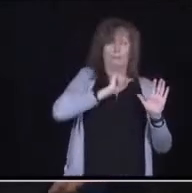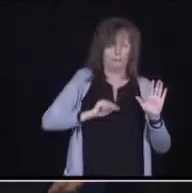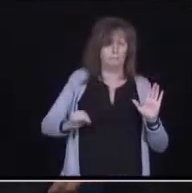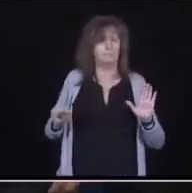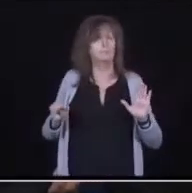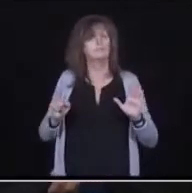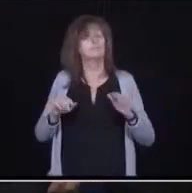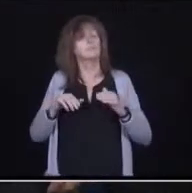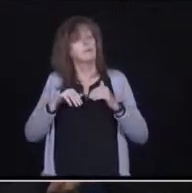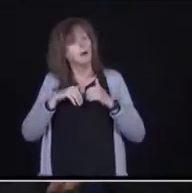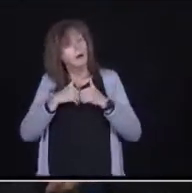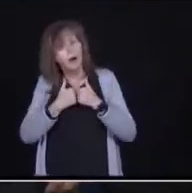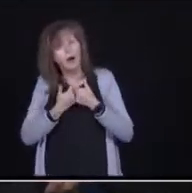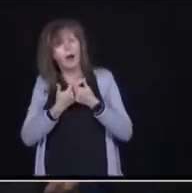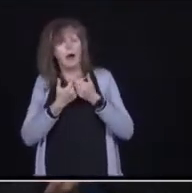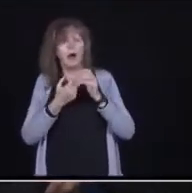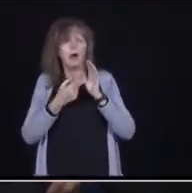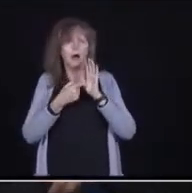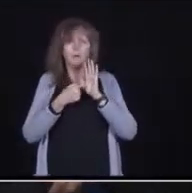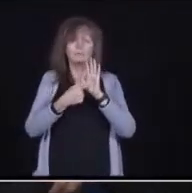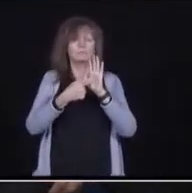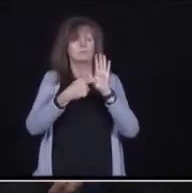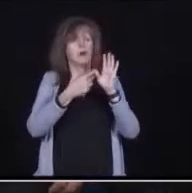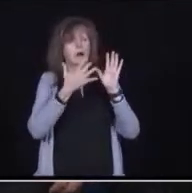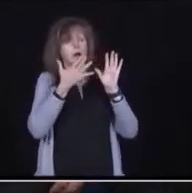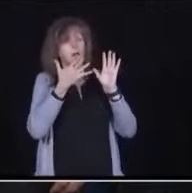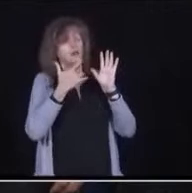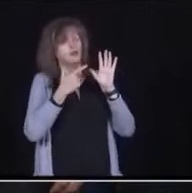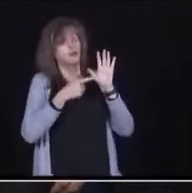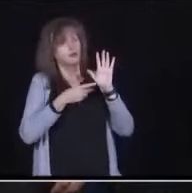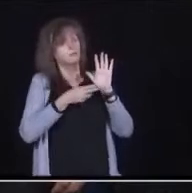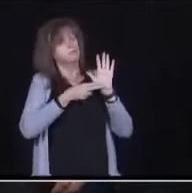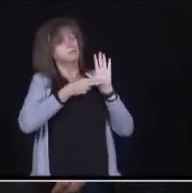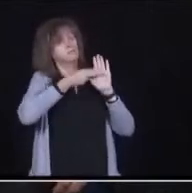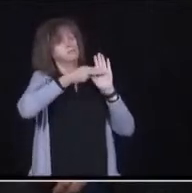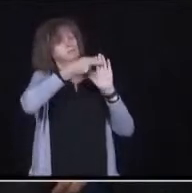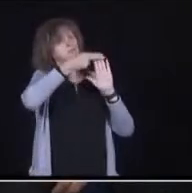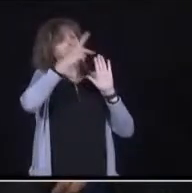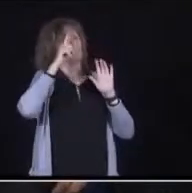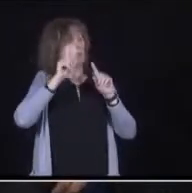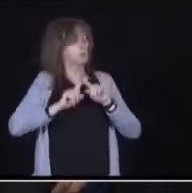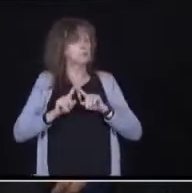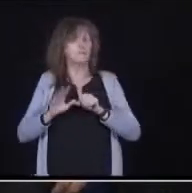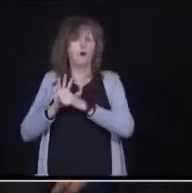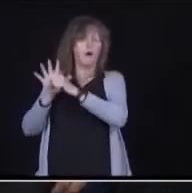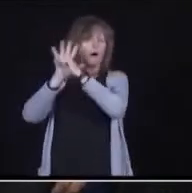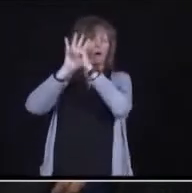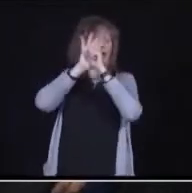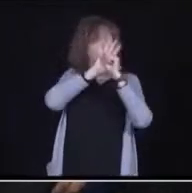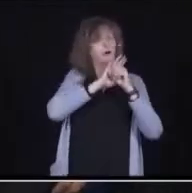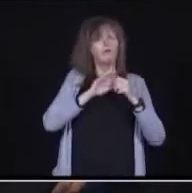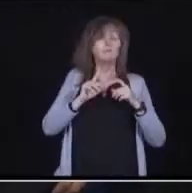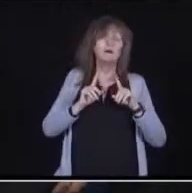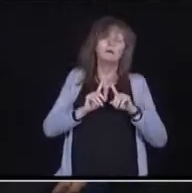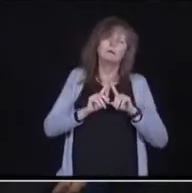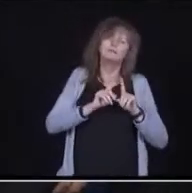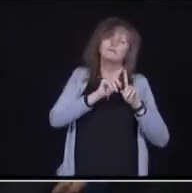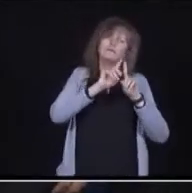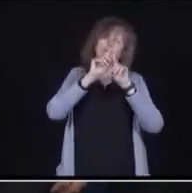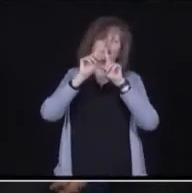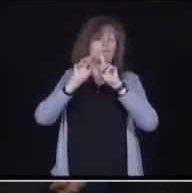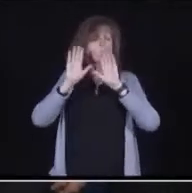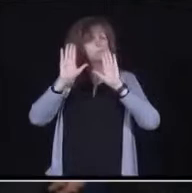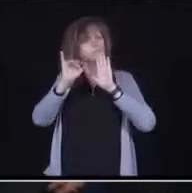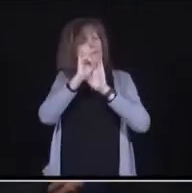regions based upon specific measures, and there's a variety of measures that we're thinking about and considering, but we are working specifically on